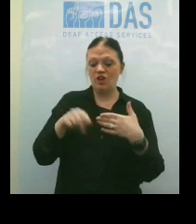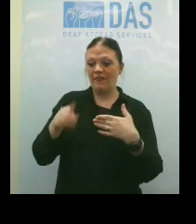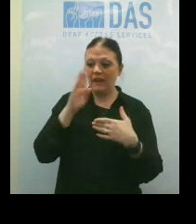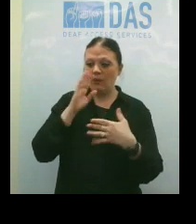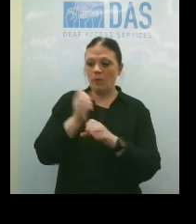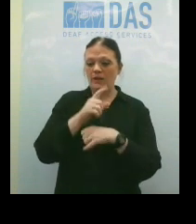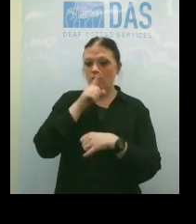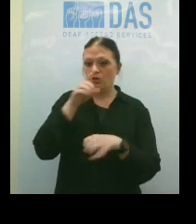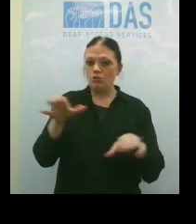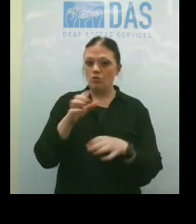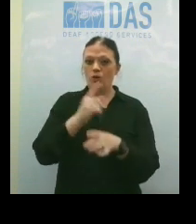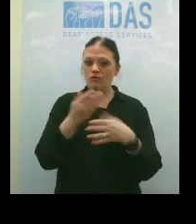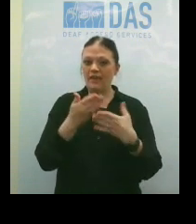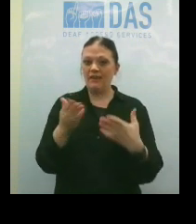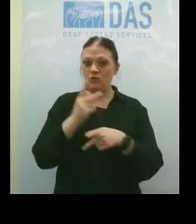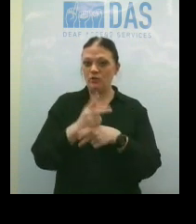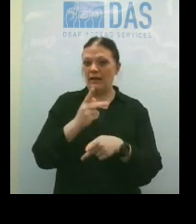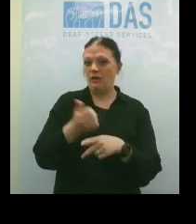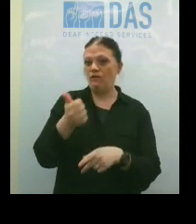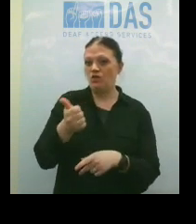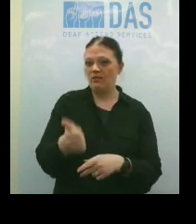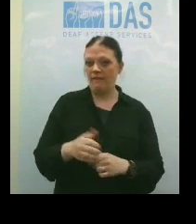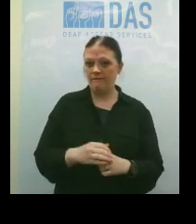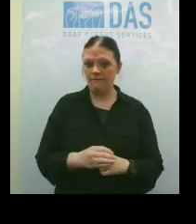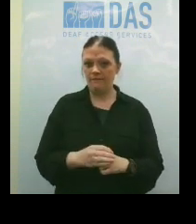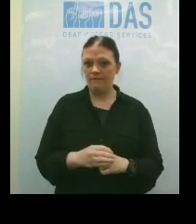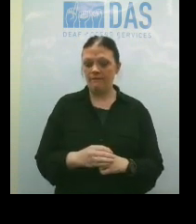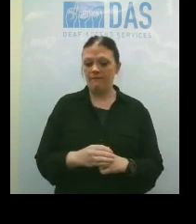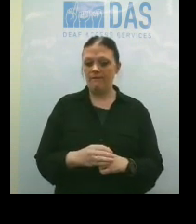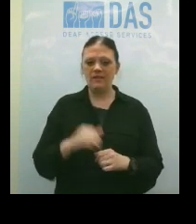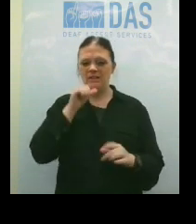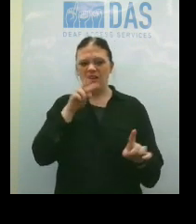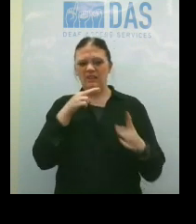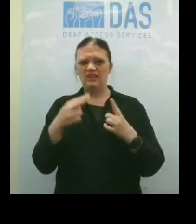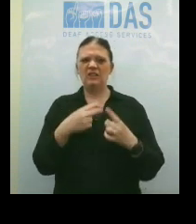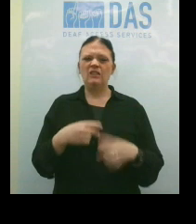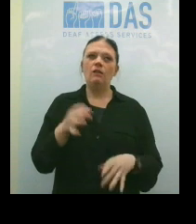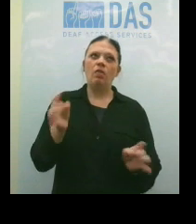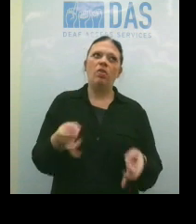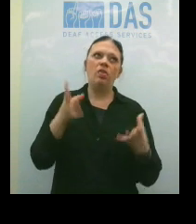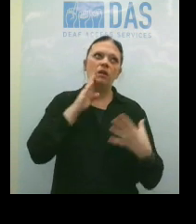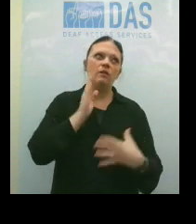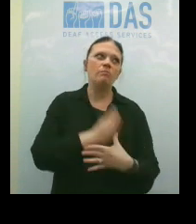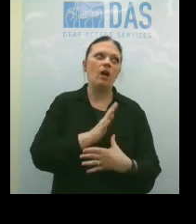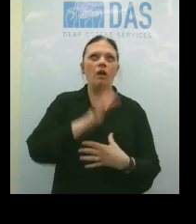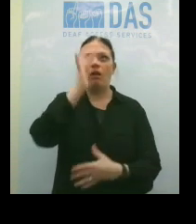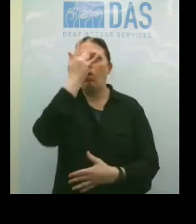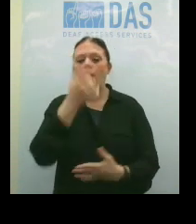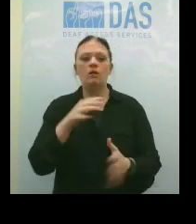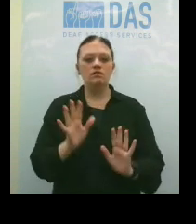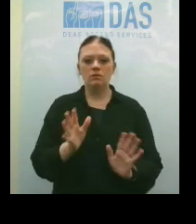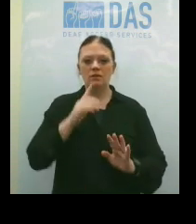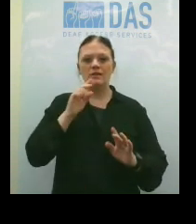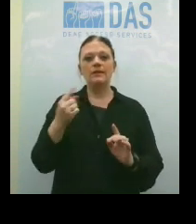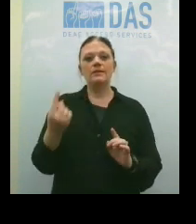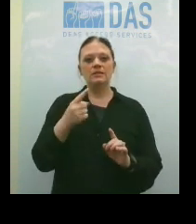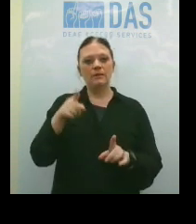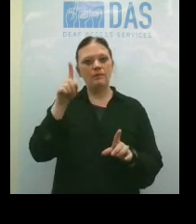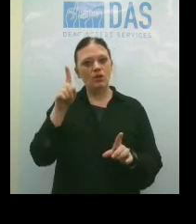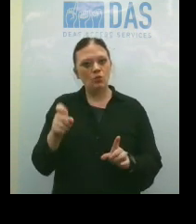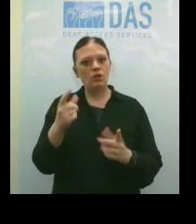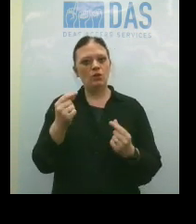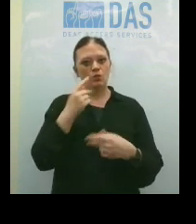sure that you're doing the right thing to take care of yourself. So it shouldn't be viewed as a hassle. It should be viewed as something that you're doing to take